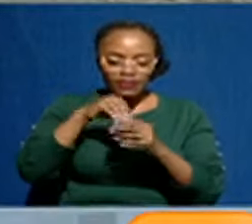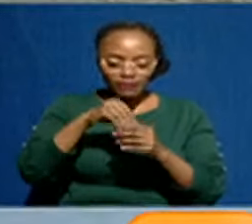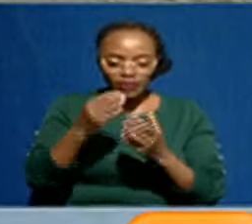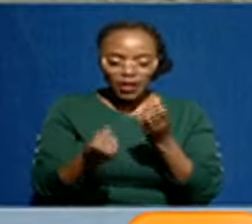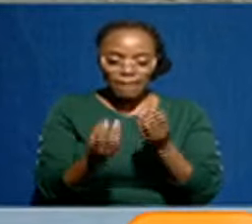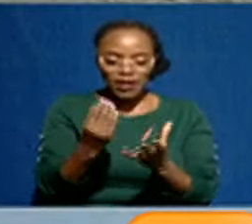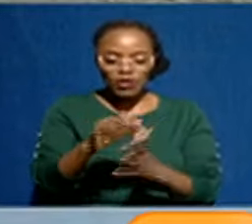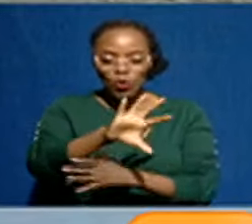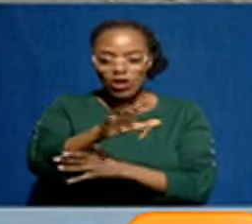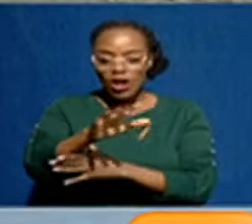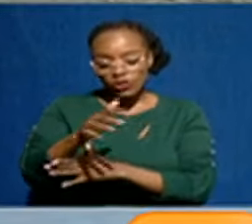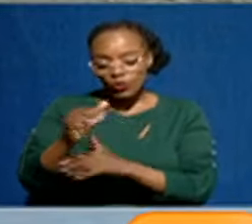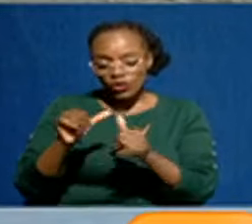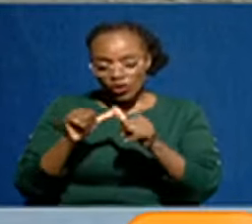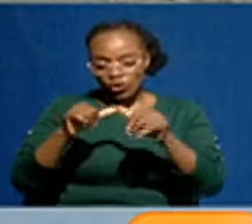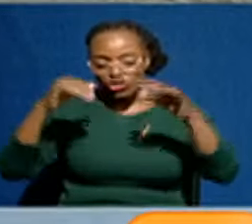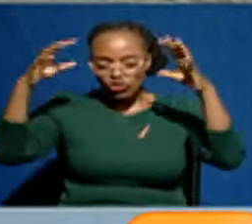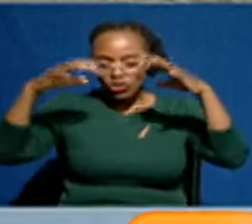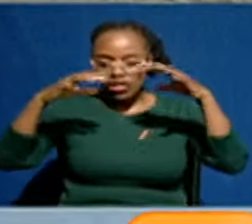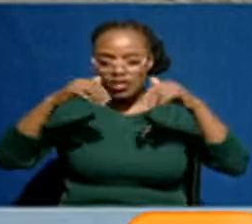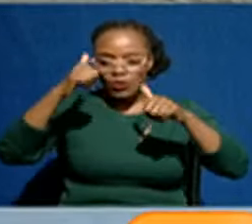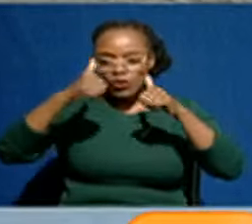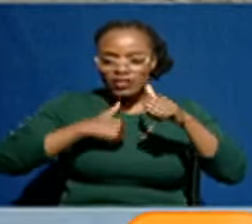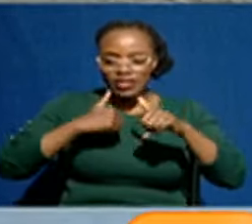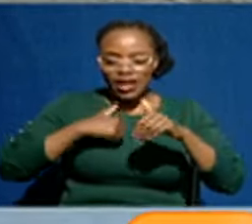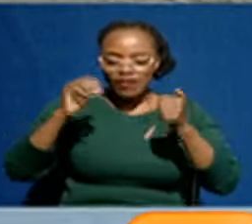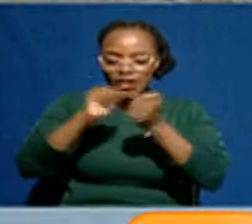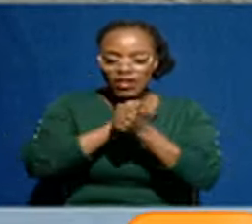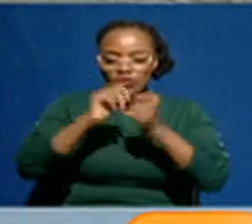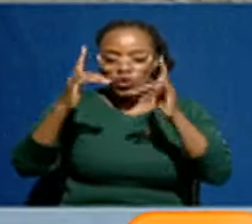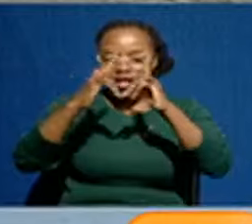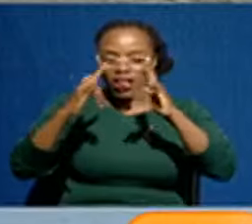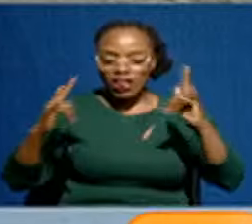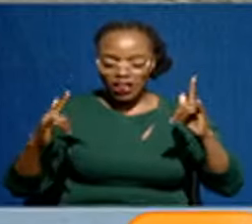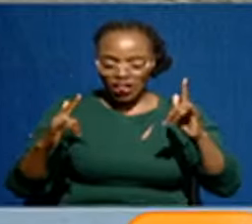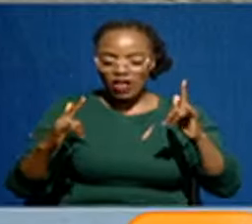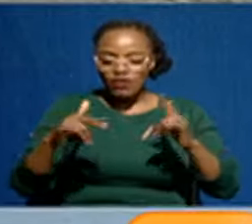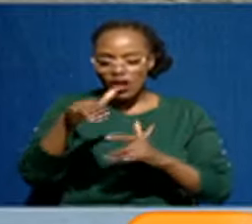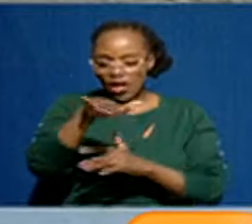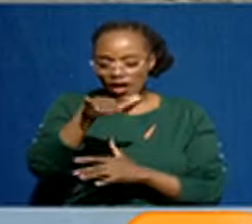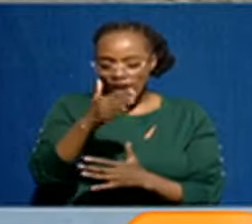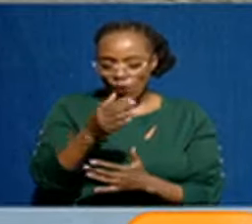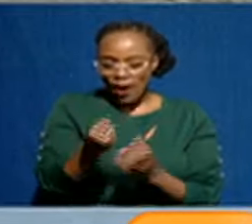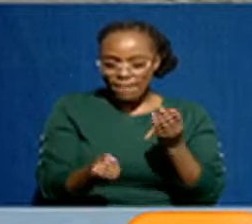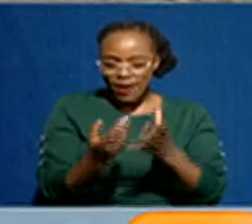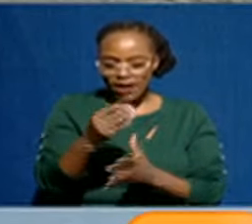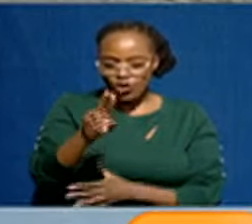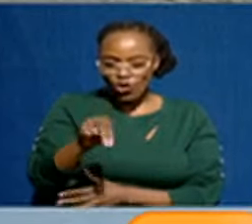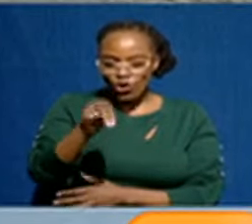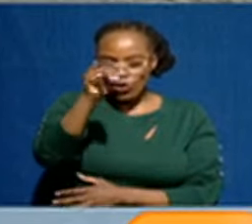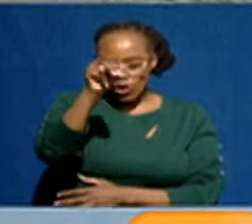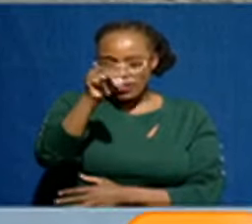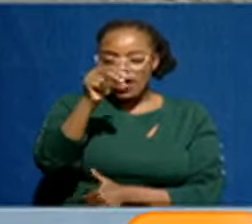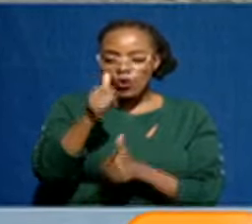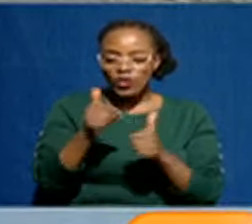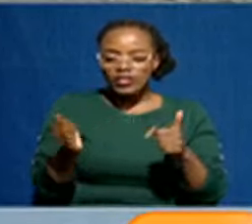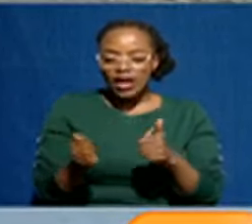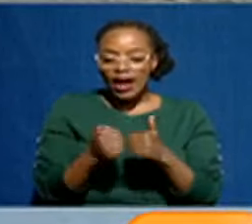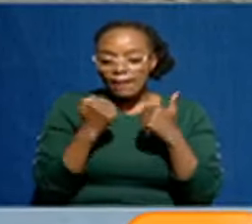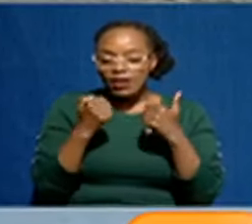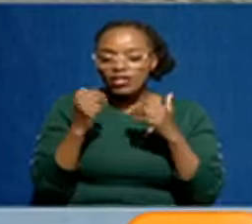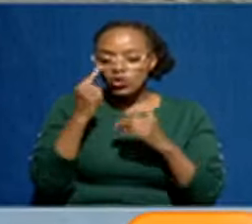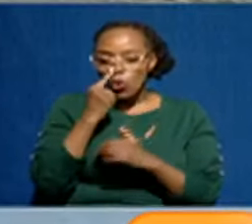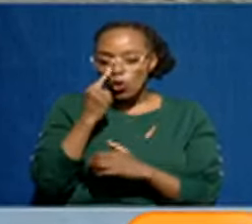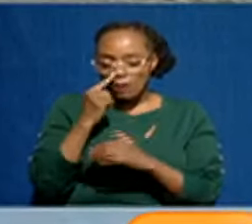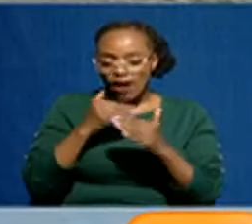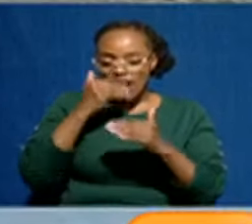the ongoing rains destroying makeshift tents in Moinonin, Baringo North, that have been their homes